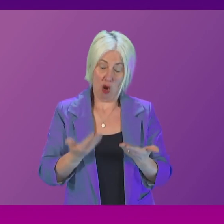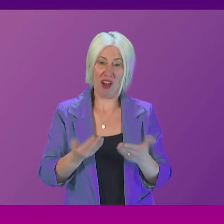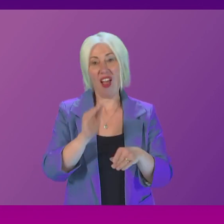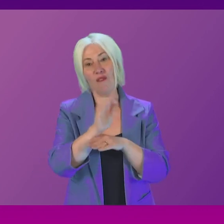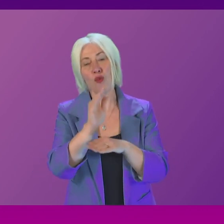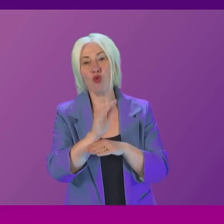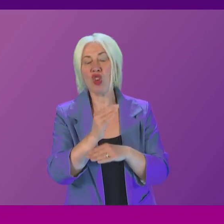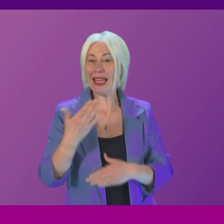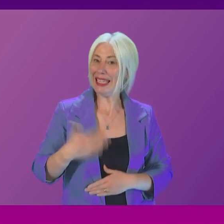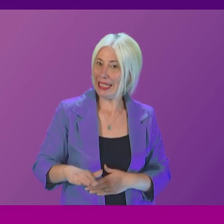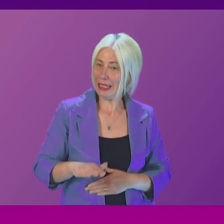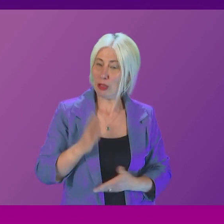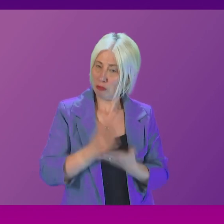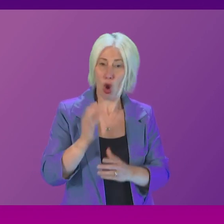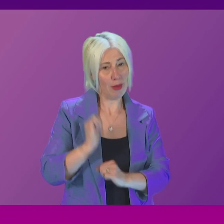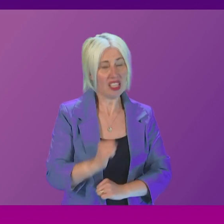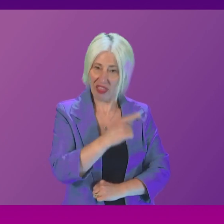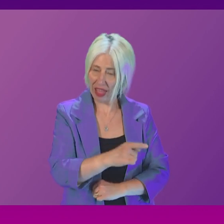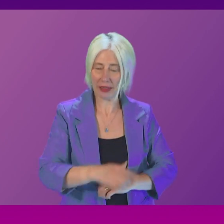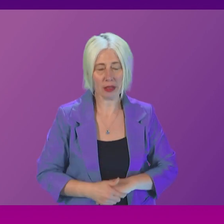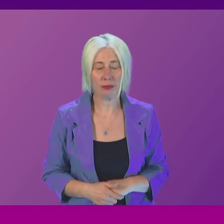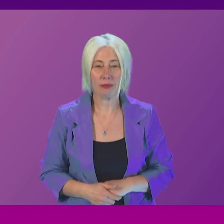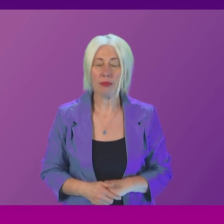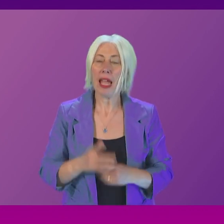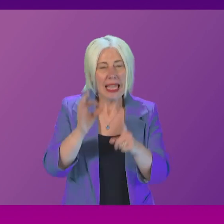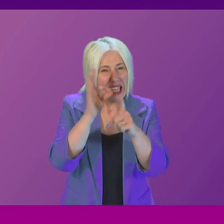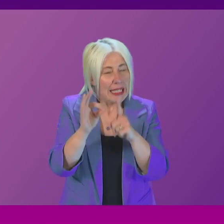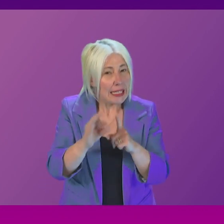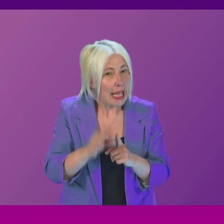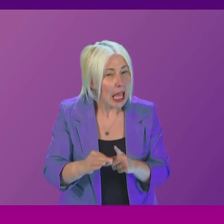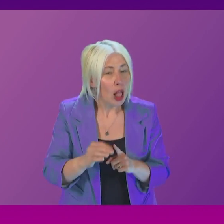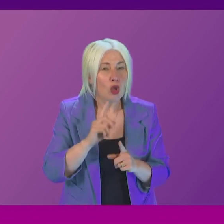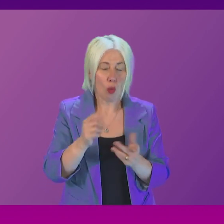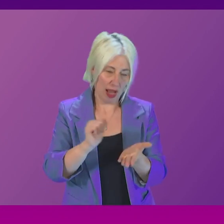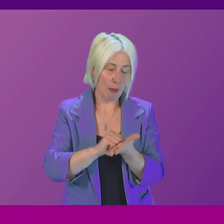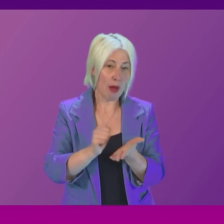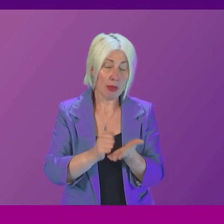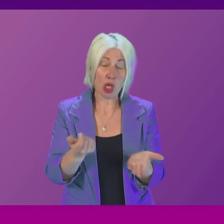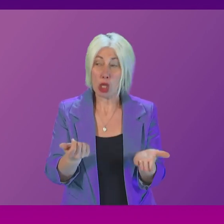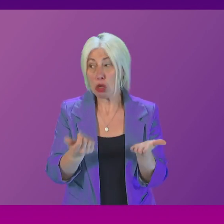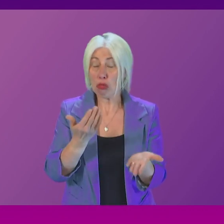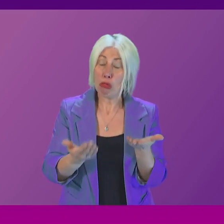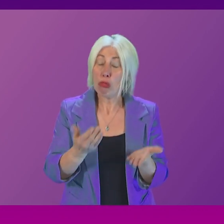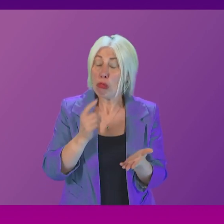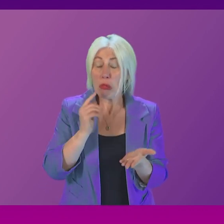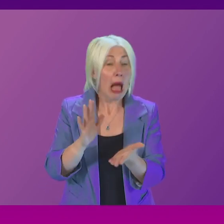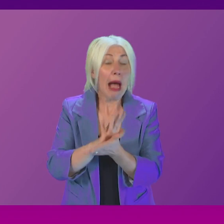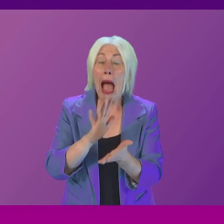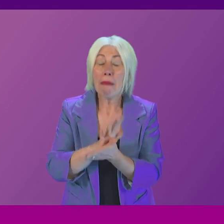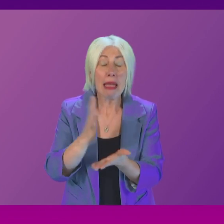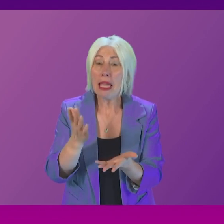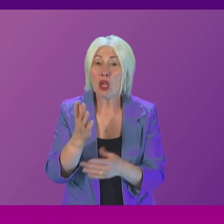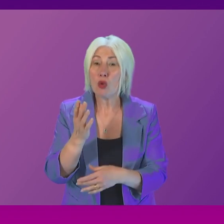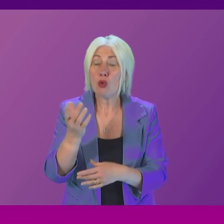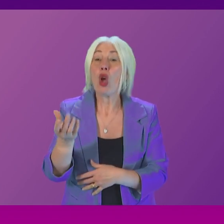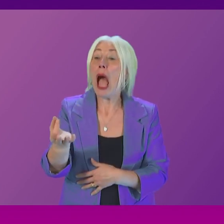very committed to. In terms of giving detail on what can be published, I'm happy to take that ask